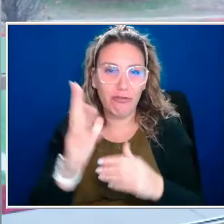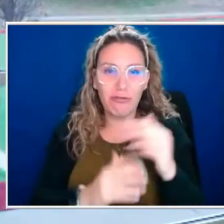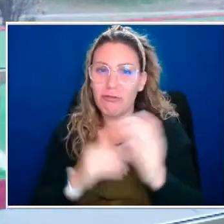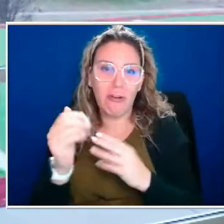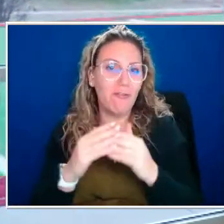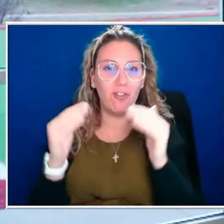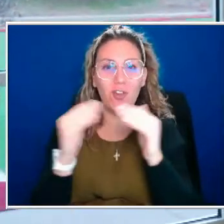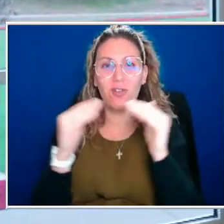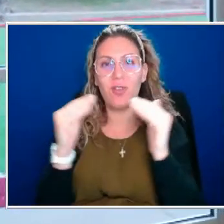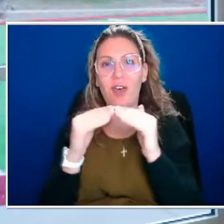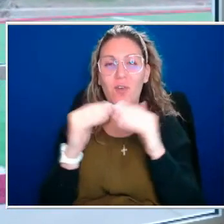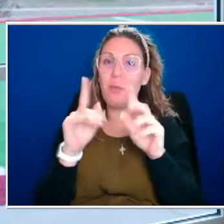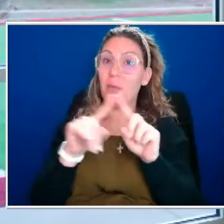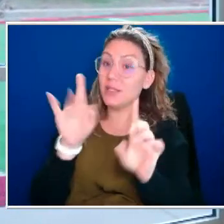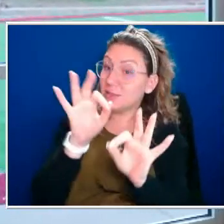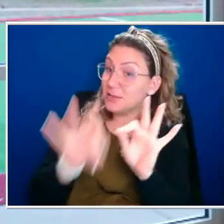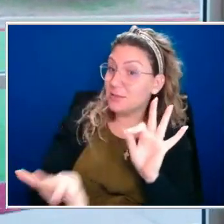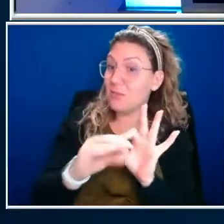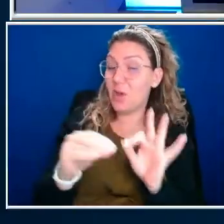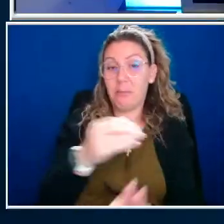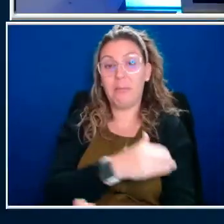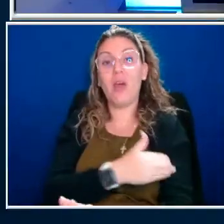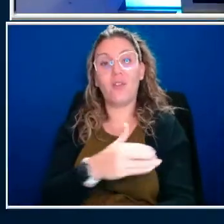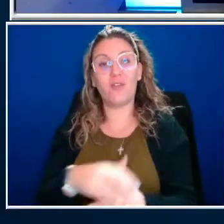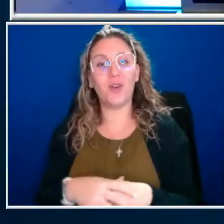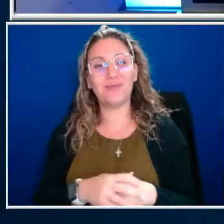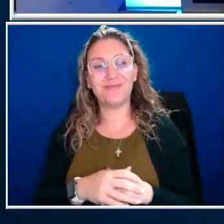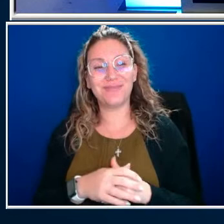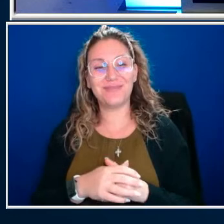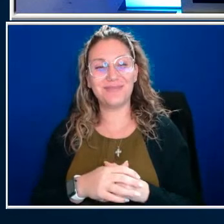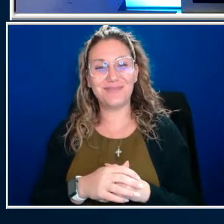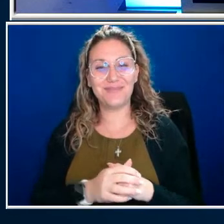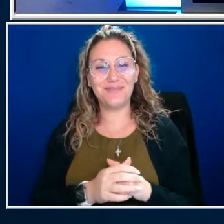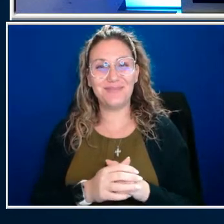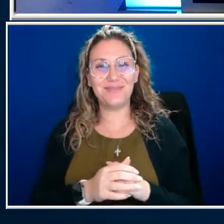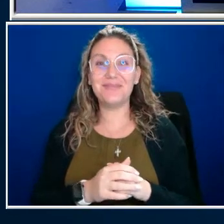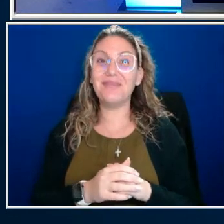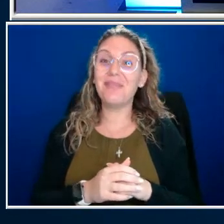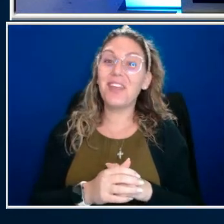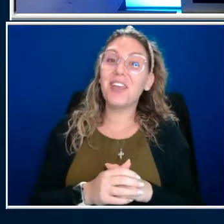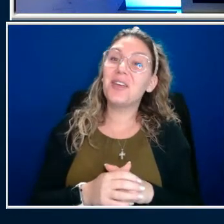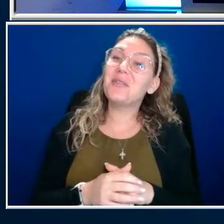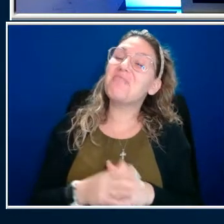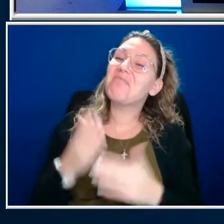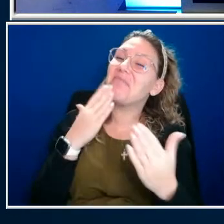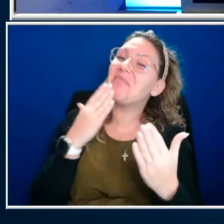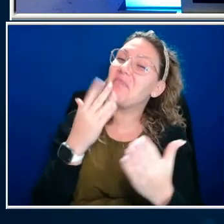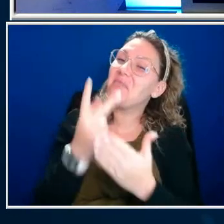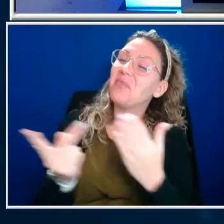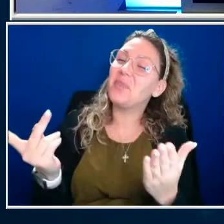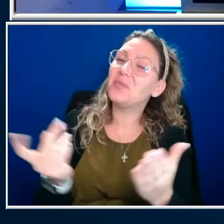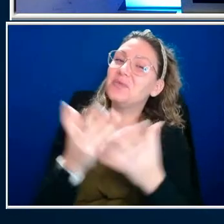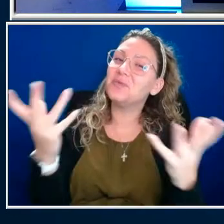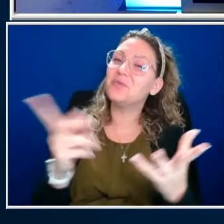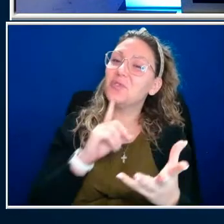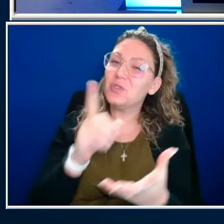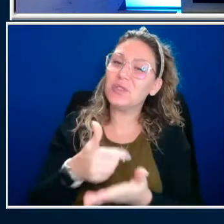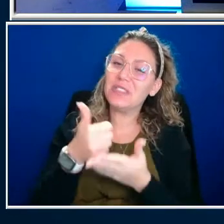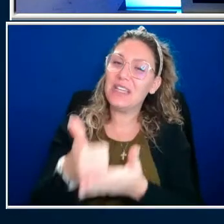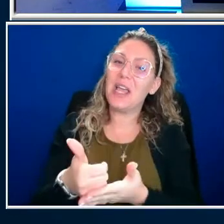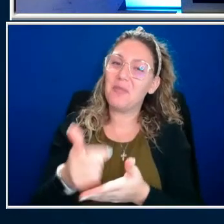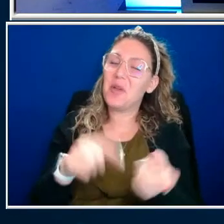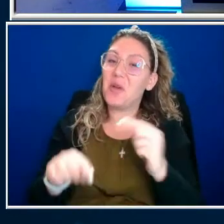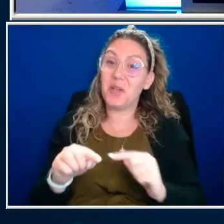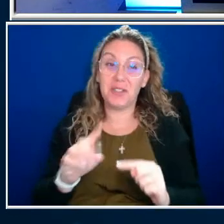powerful. Absolutely. It can really help people. Joey, Alexis, thank you so much. Really helpful, and it goes back to what we talked about, Dr.